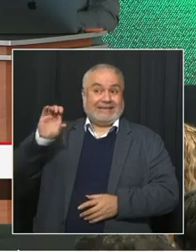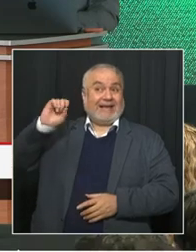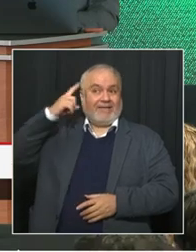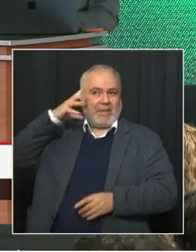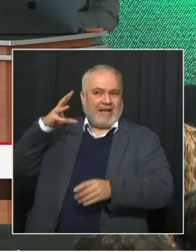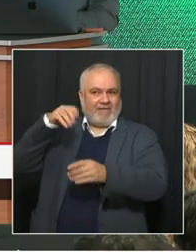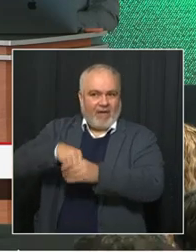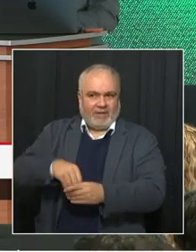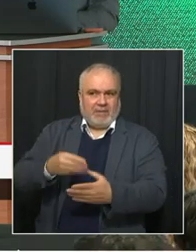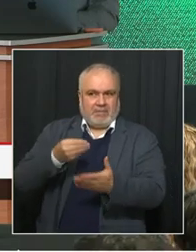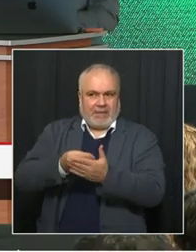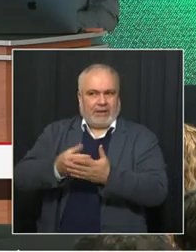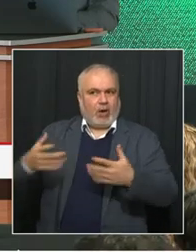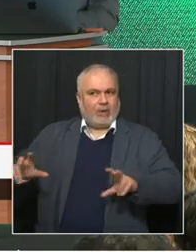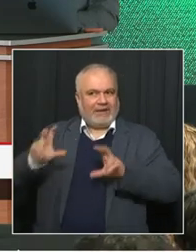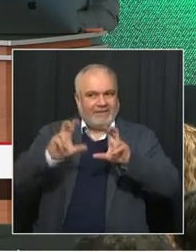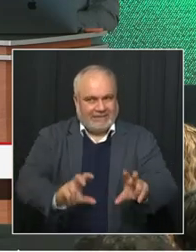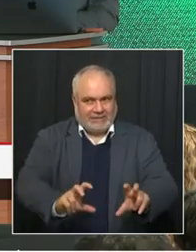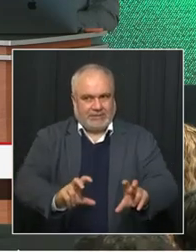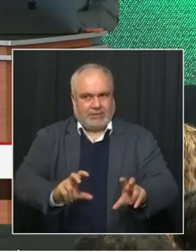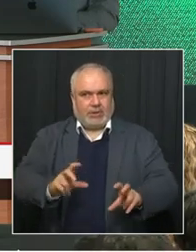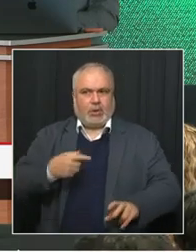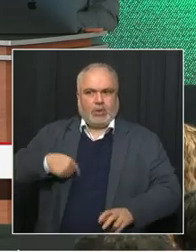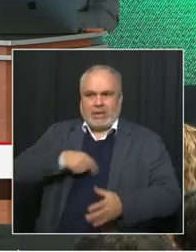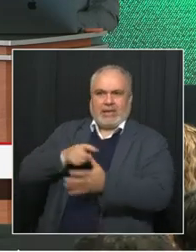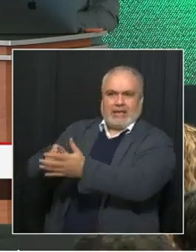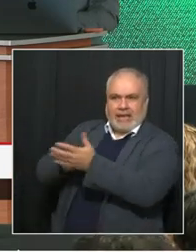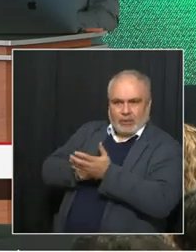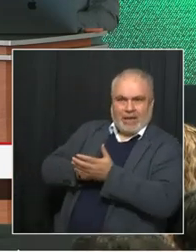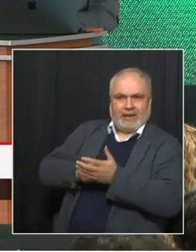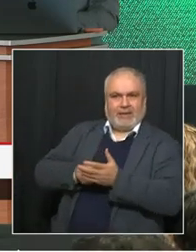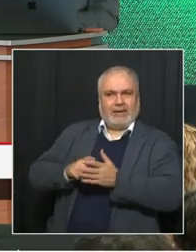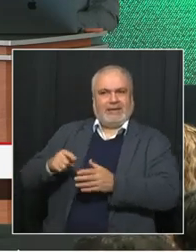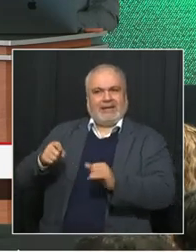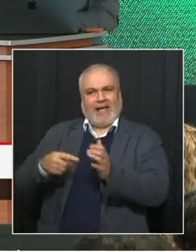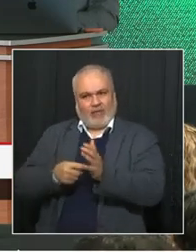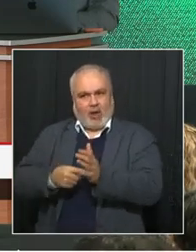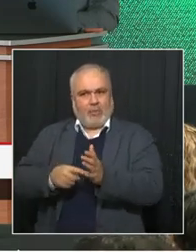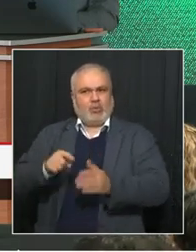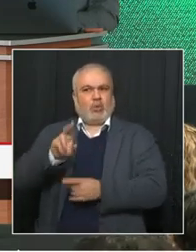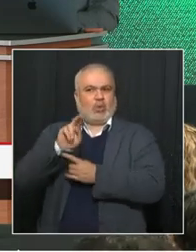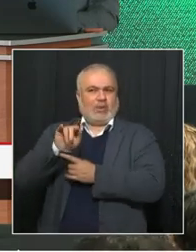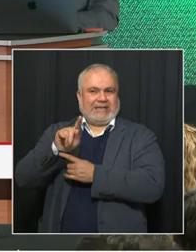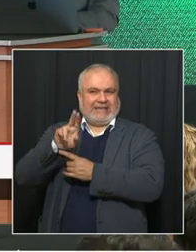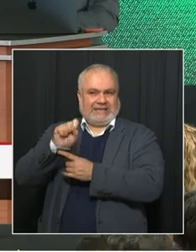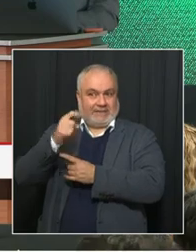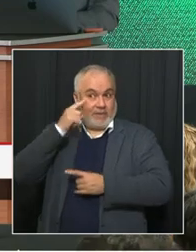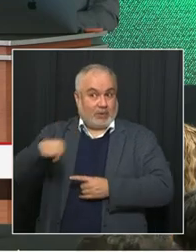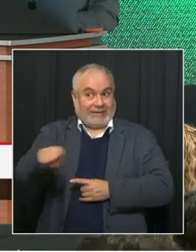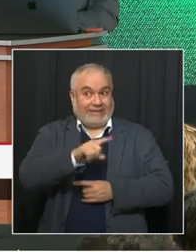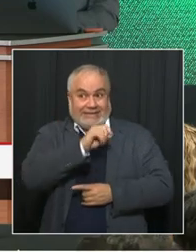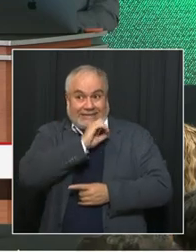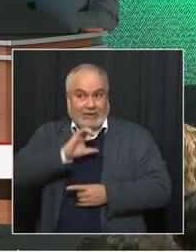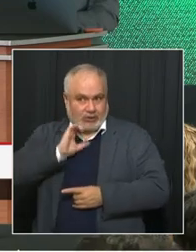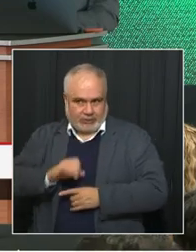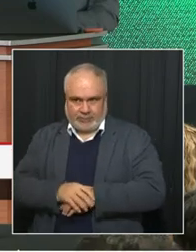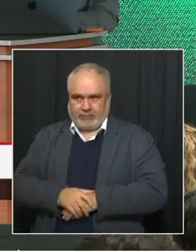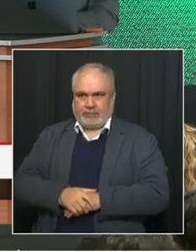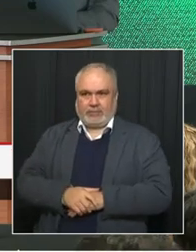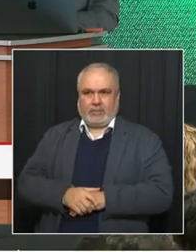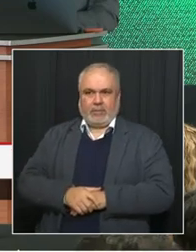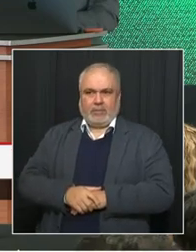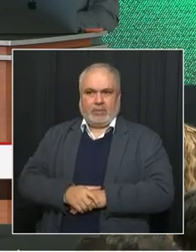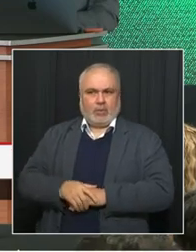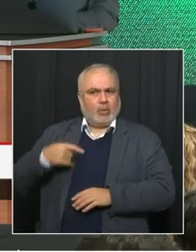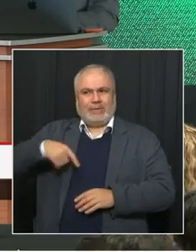of affordable units to be present. And so sometimes it takes a little bit of navigating. That's why we have